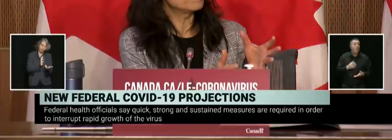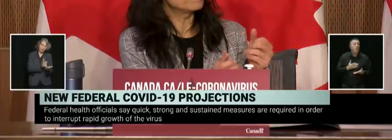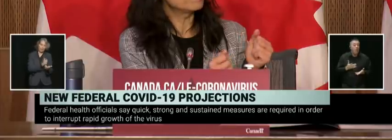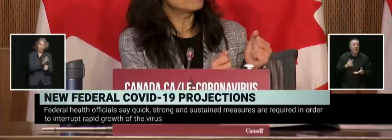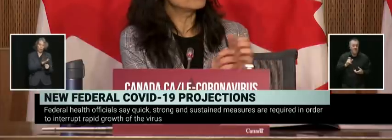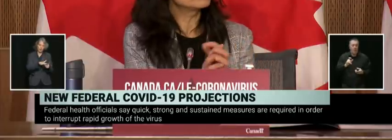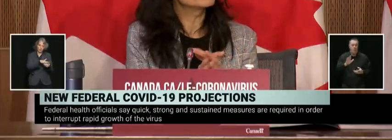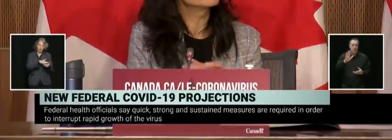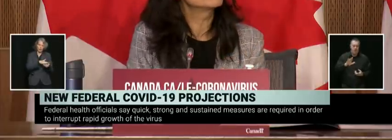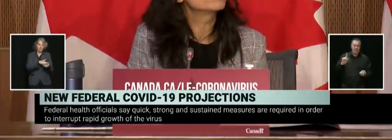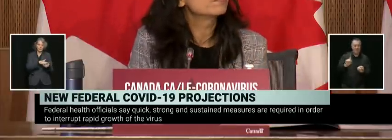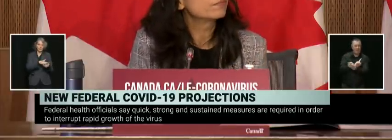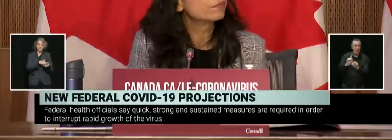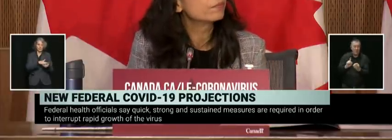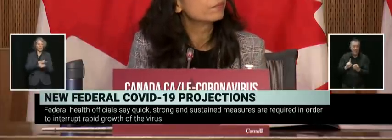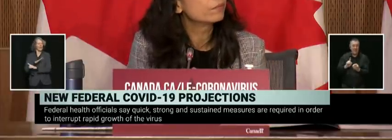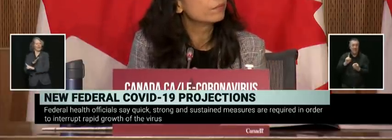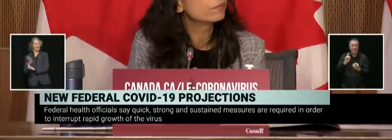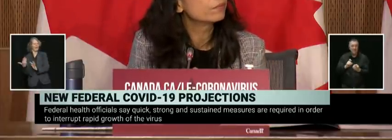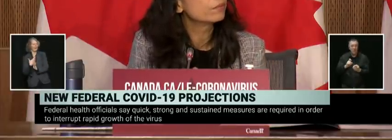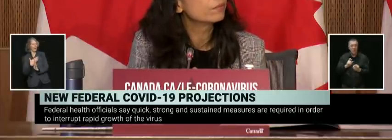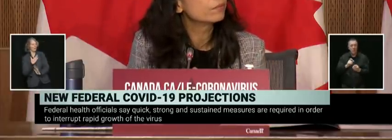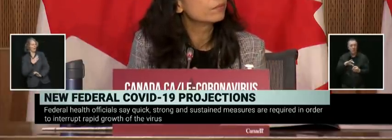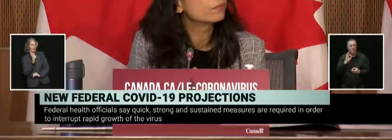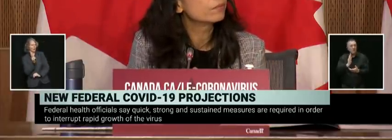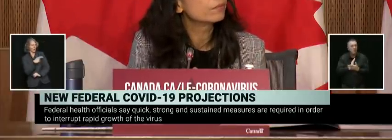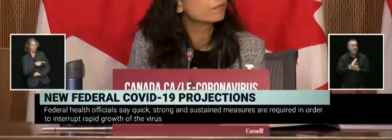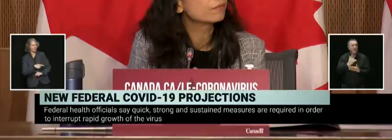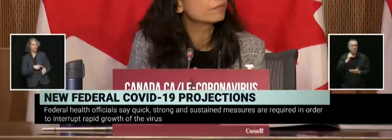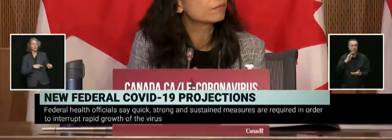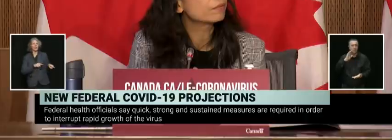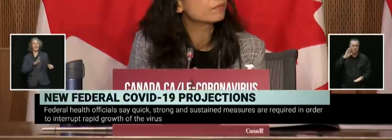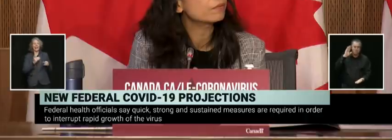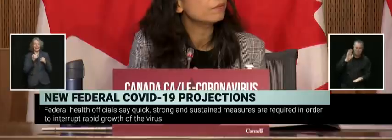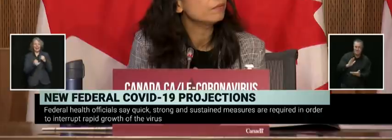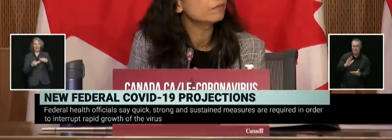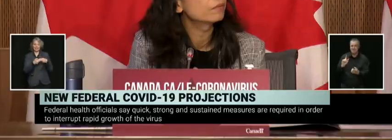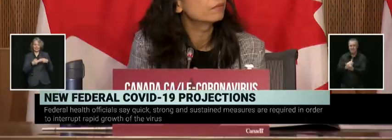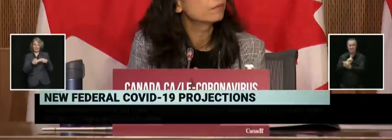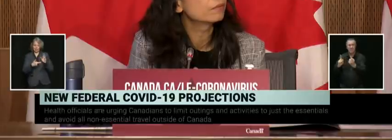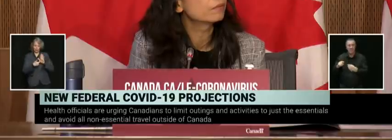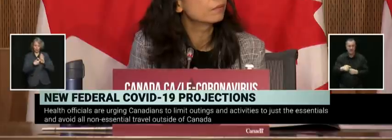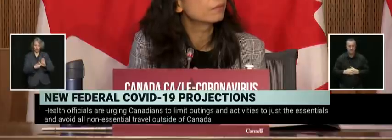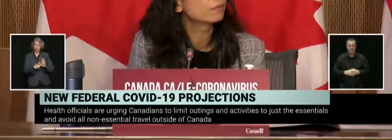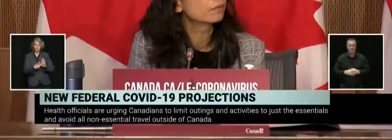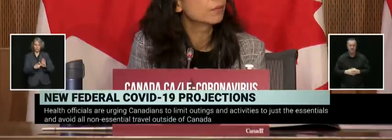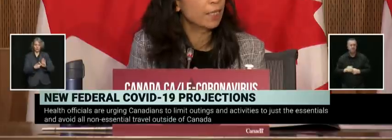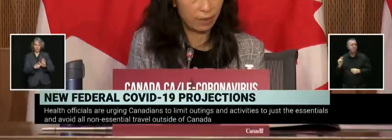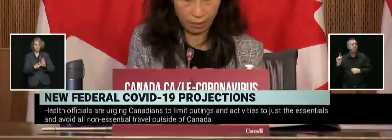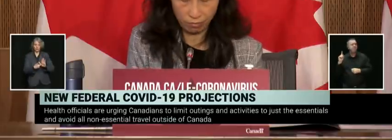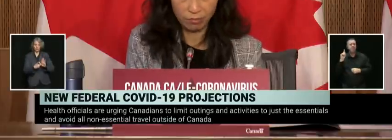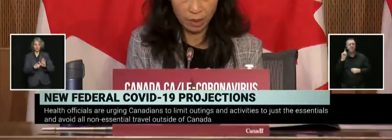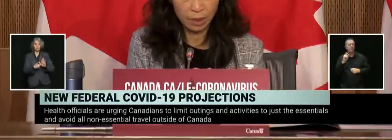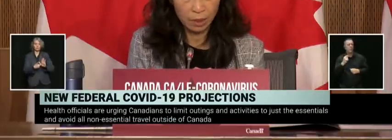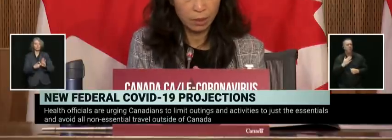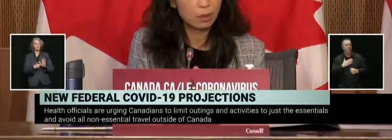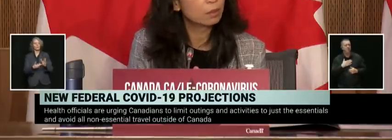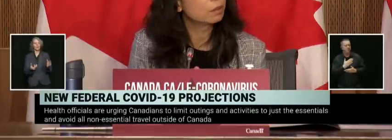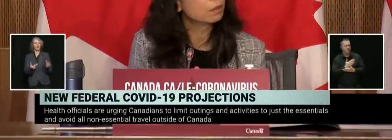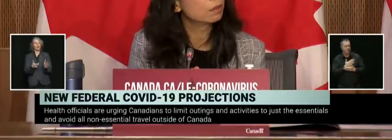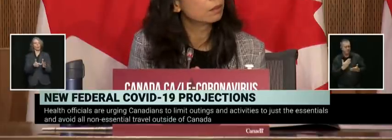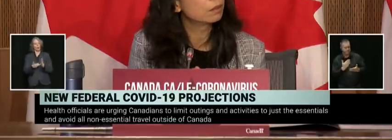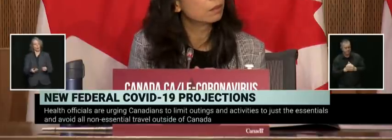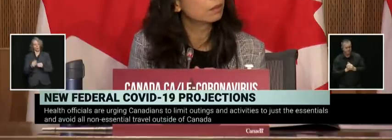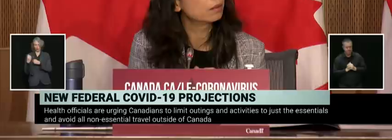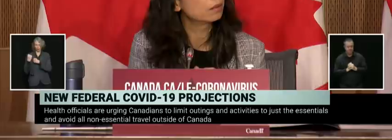my question is, your last slide shows that stronger health measures are needed. When they say